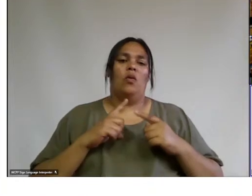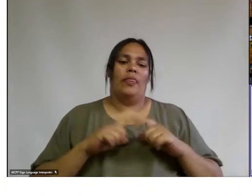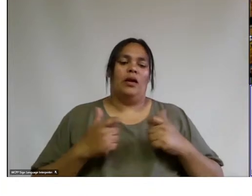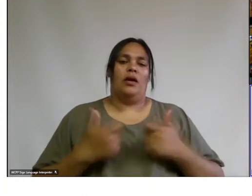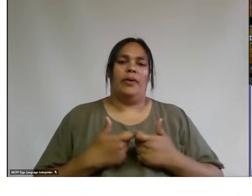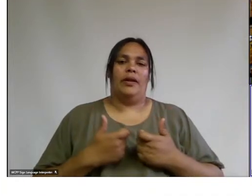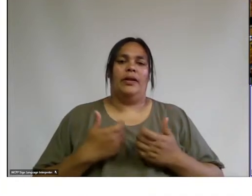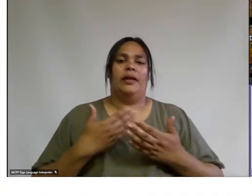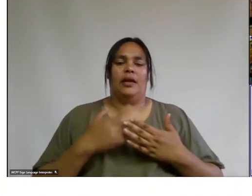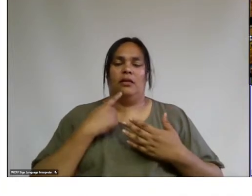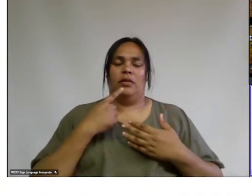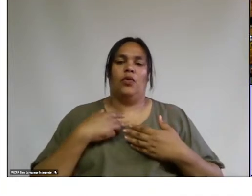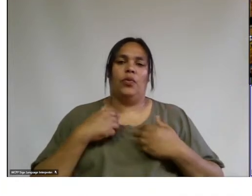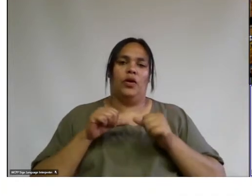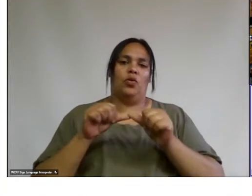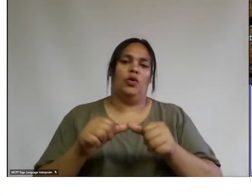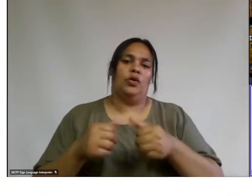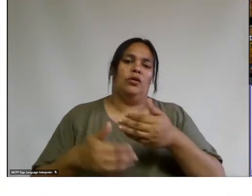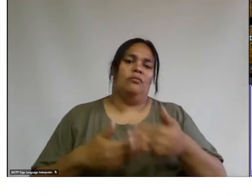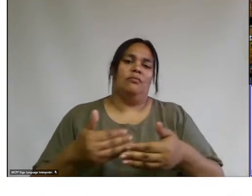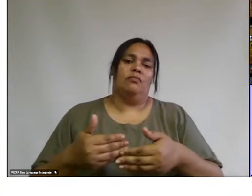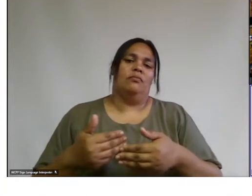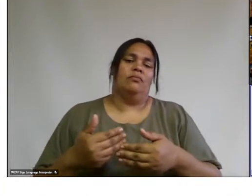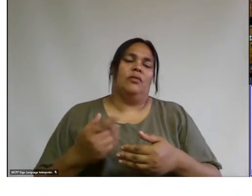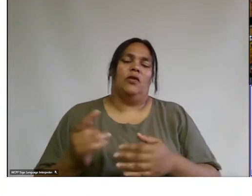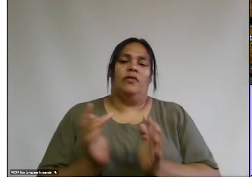itself can continue with the business of its meeting.